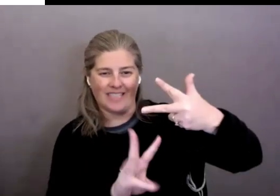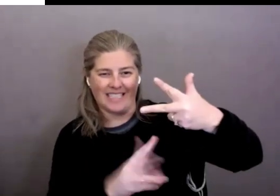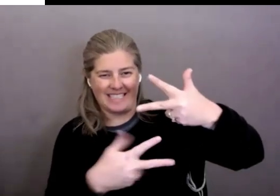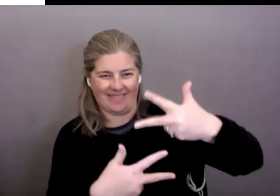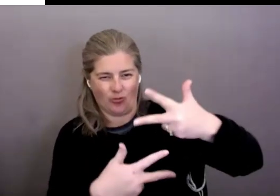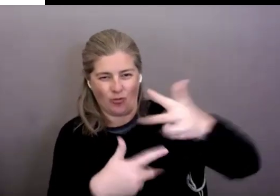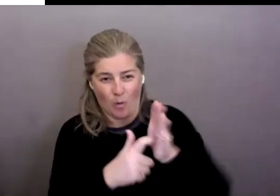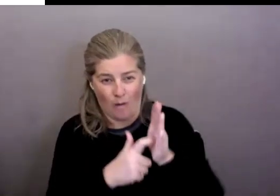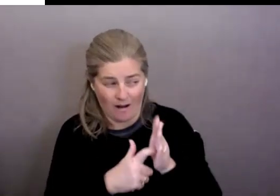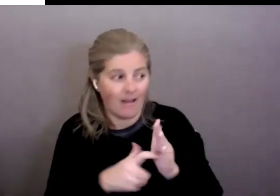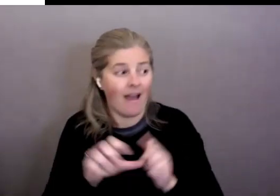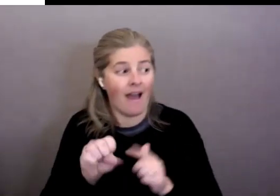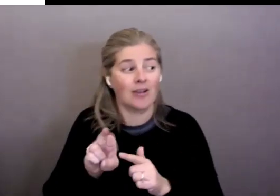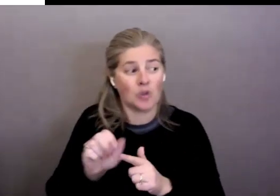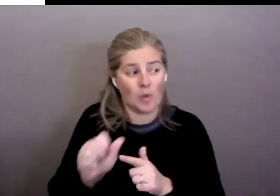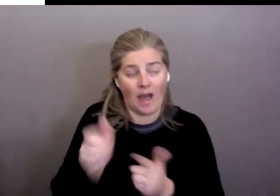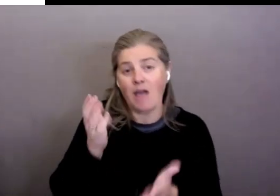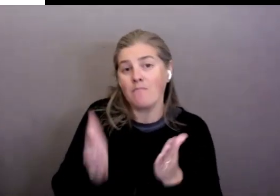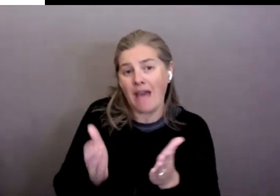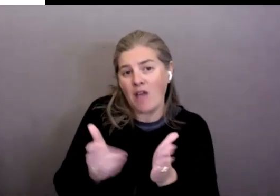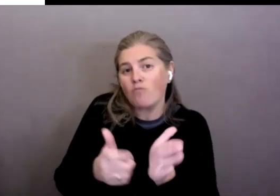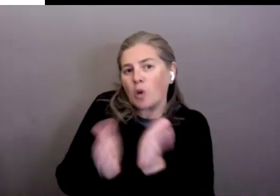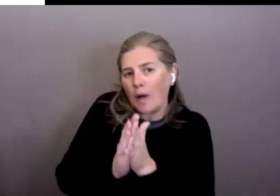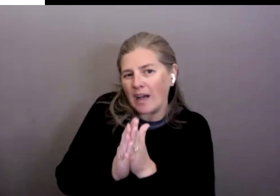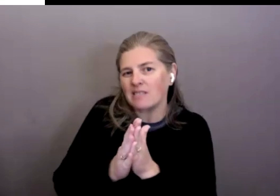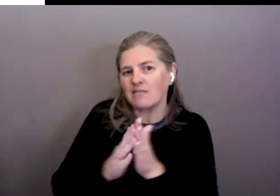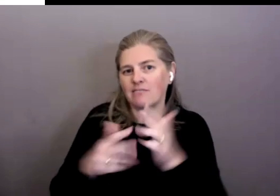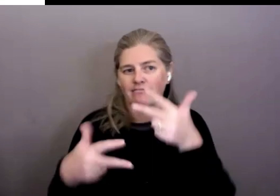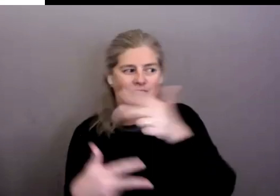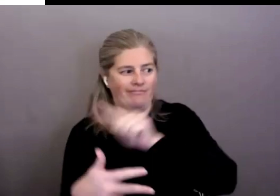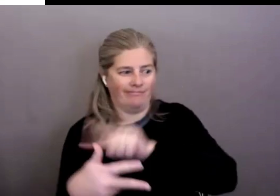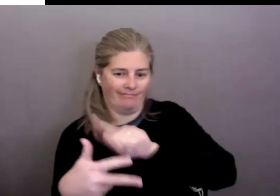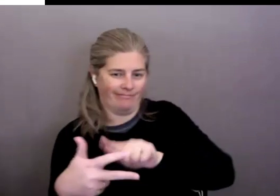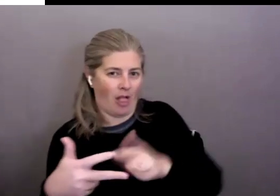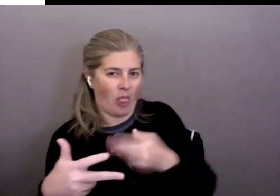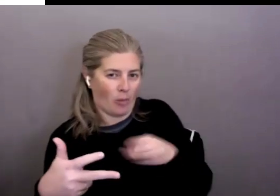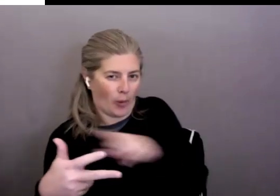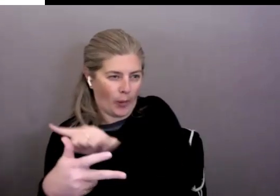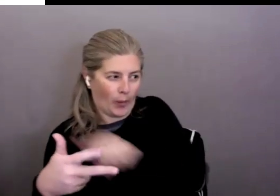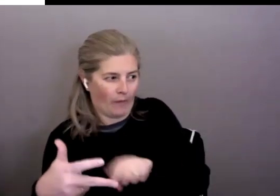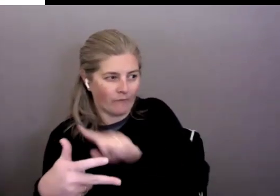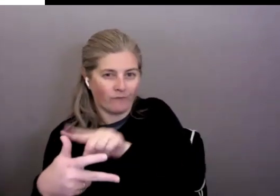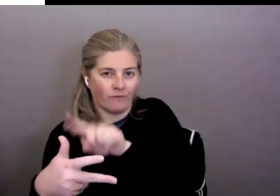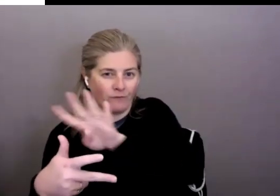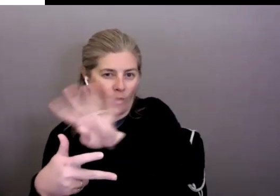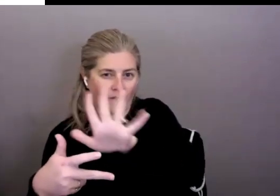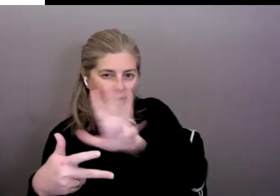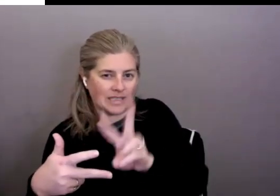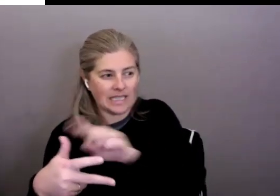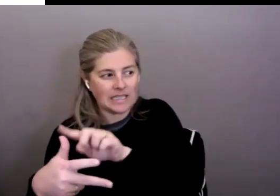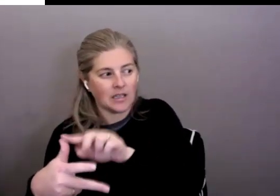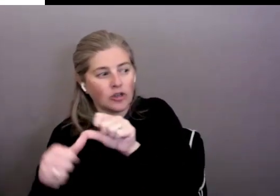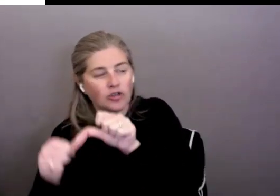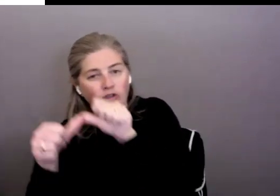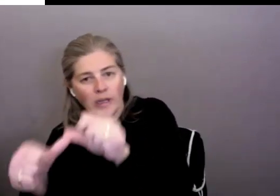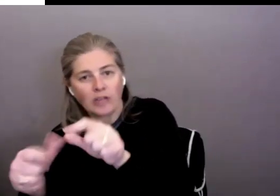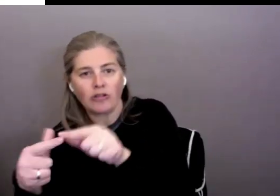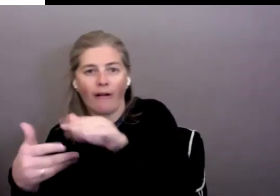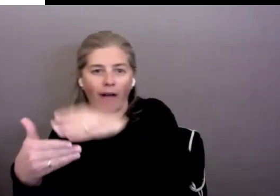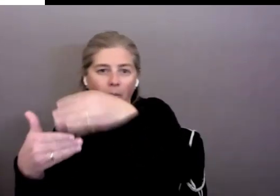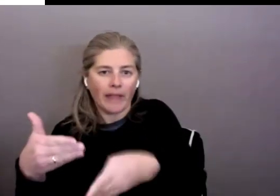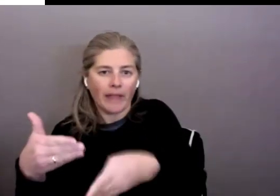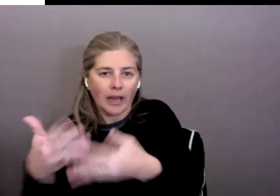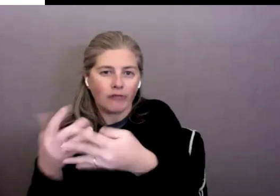may request additional information, for example, the items in blue text on this slide, duration, completed risk screening, and